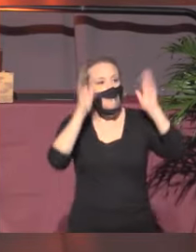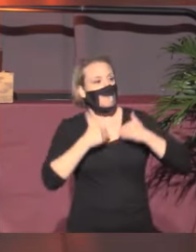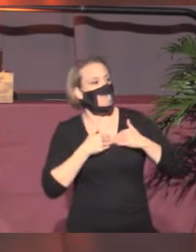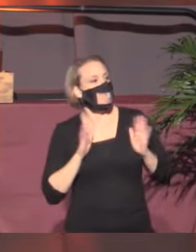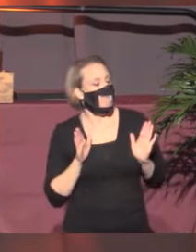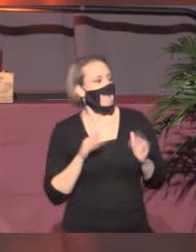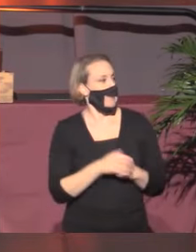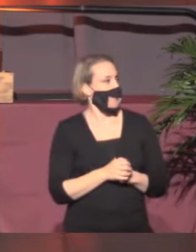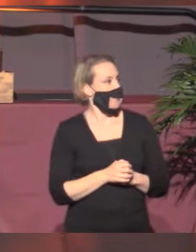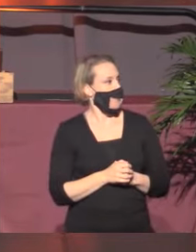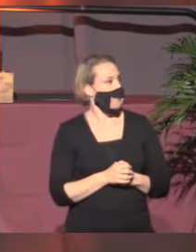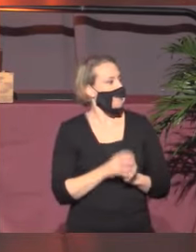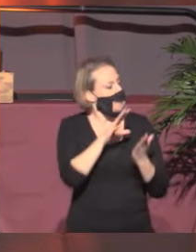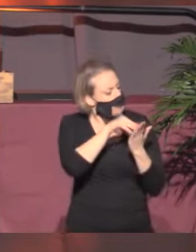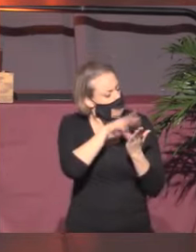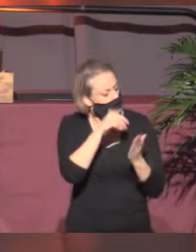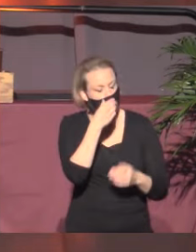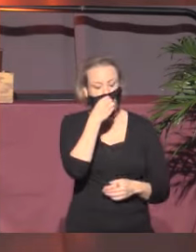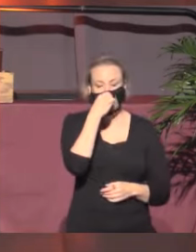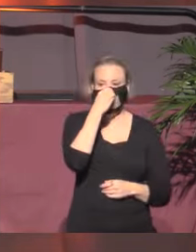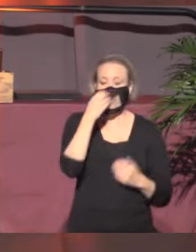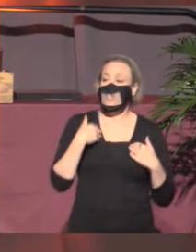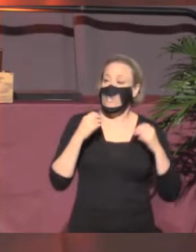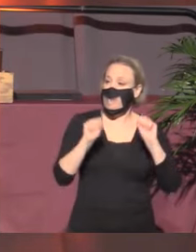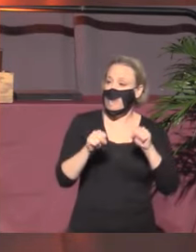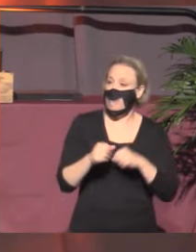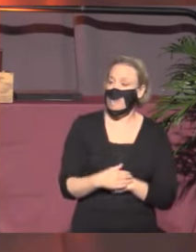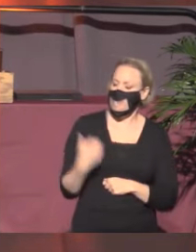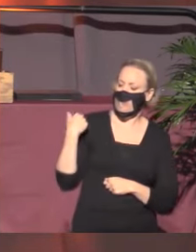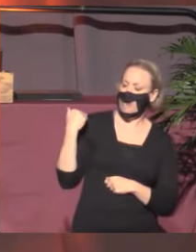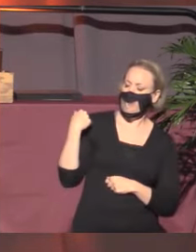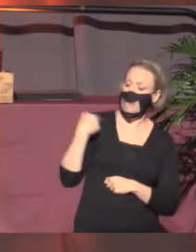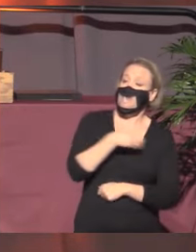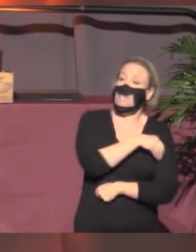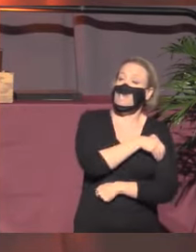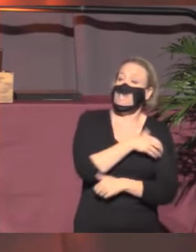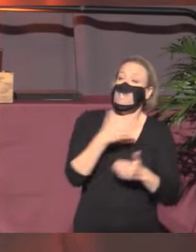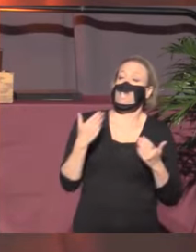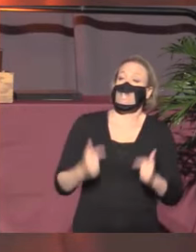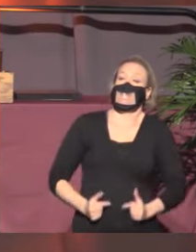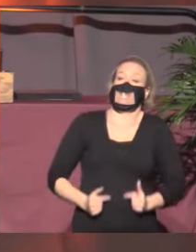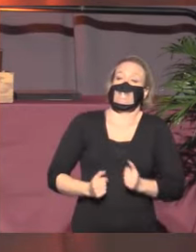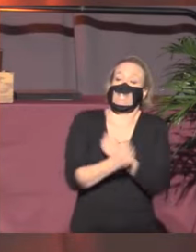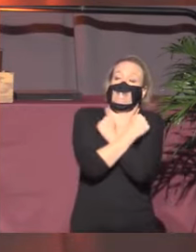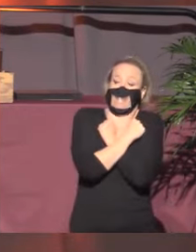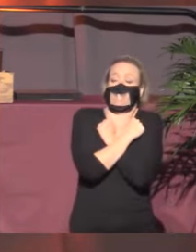knowledge. You have the ability to remind us of the power of love and the wonders of